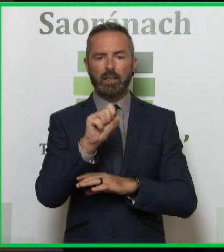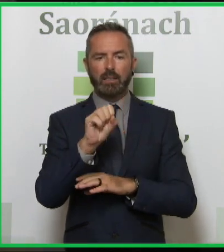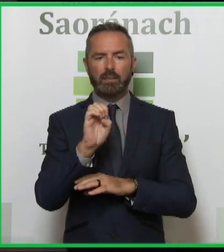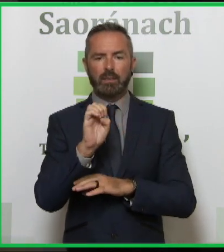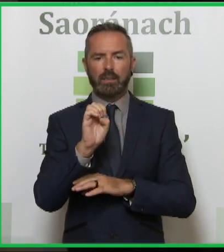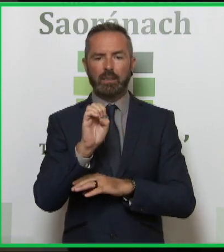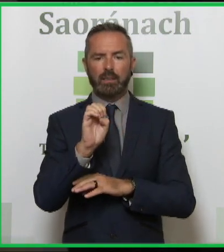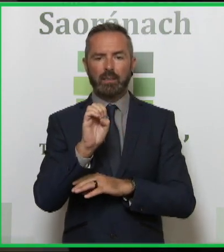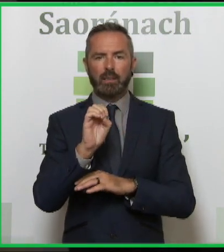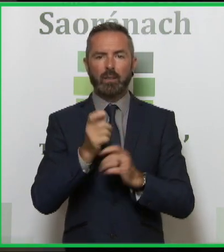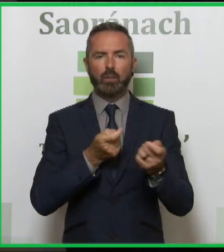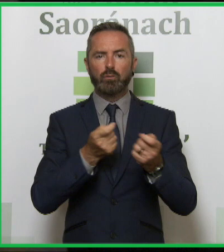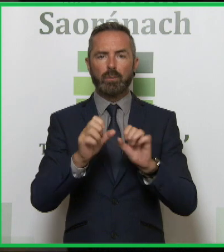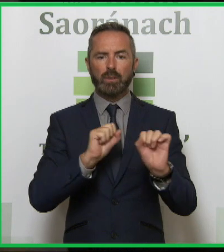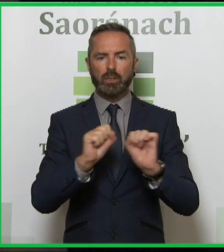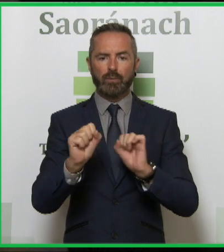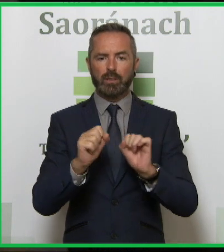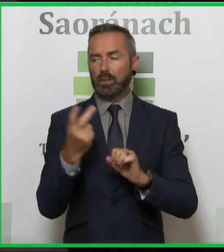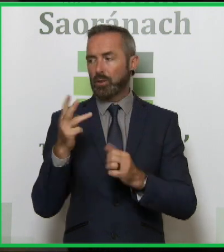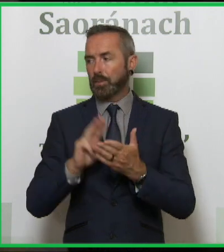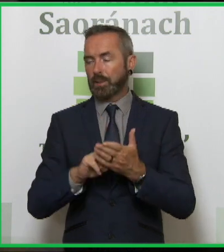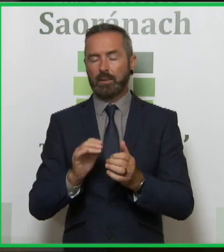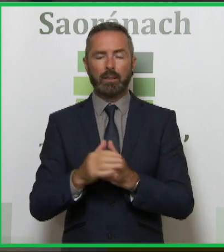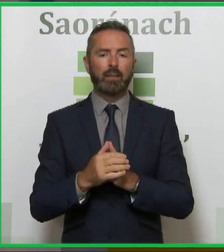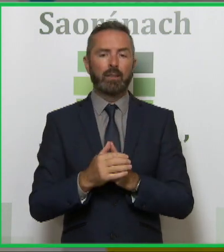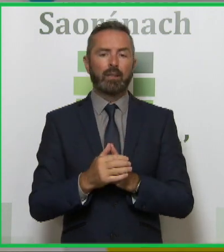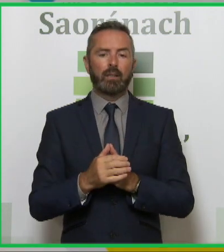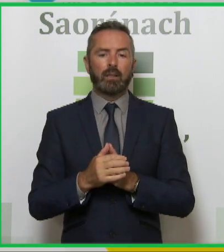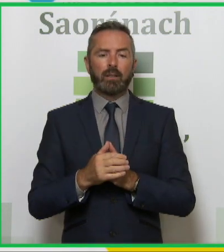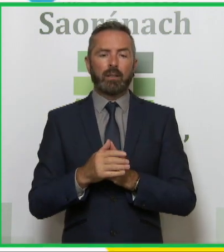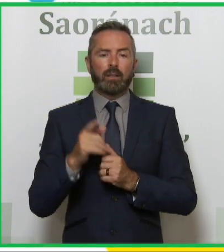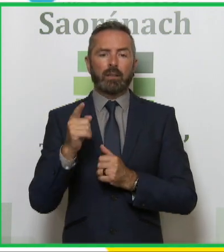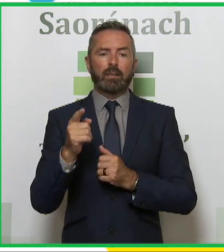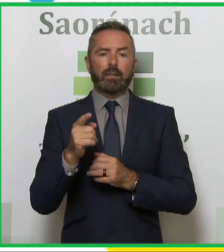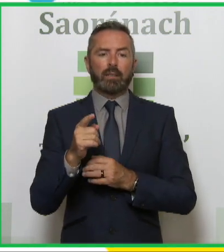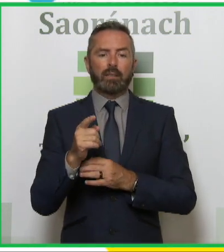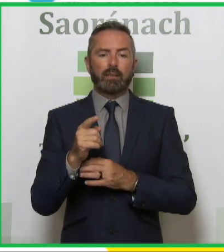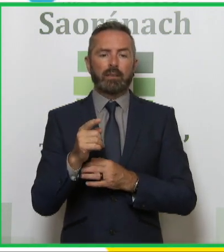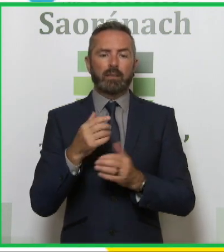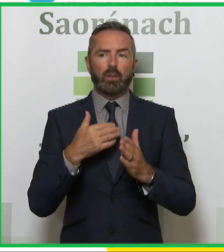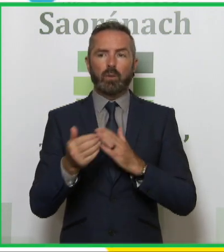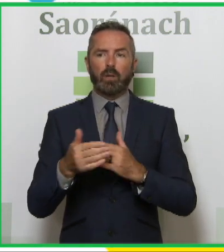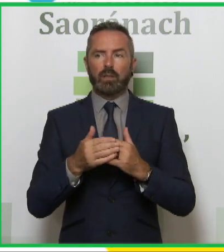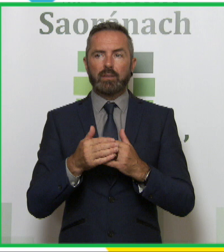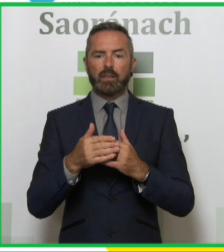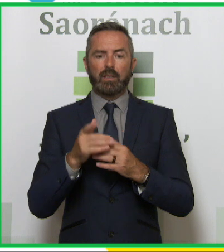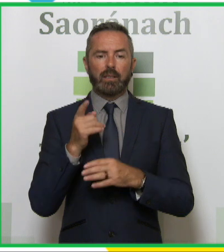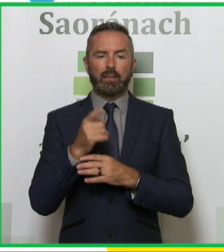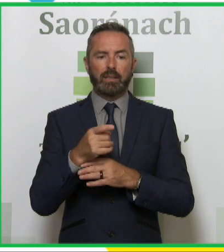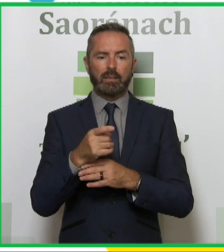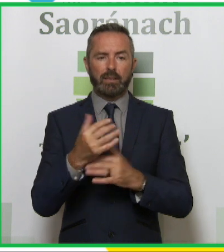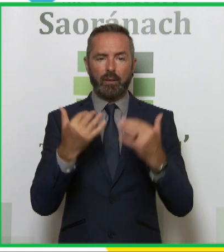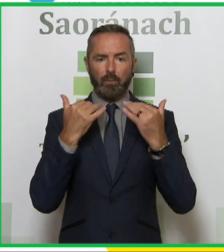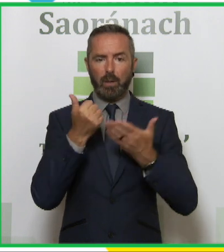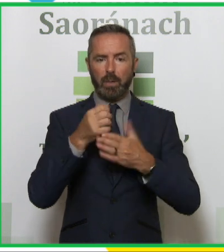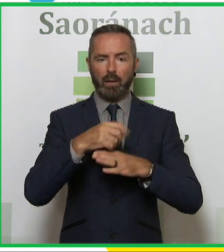HSE's treatment services. And these interventions, 2 minutes, Brian. Yeah, and these interventions are based on evidence, but we need